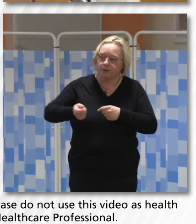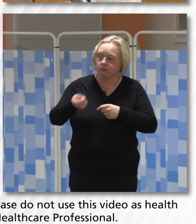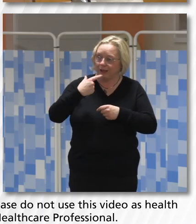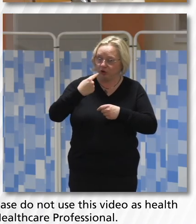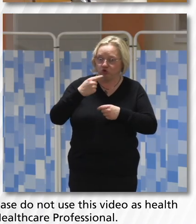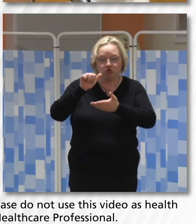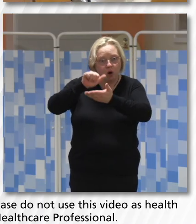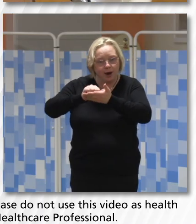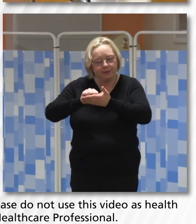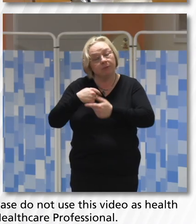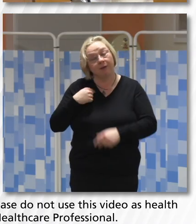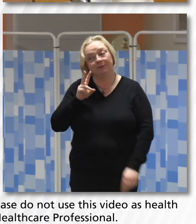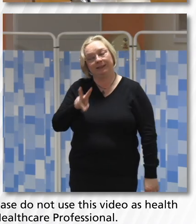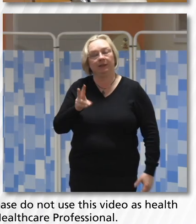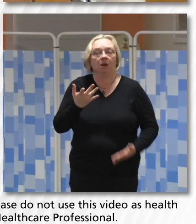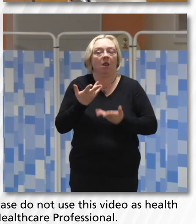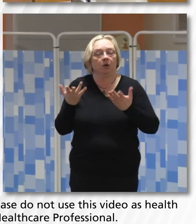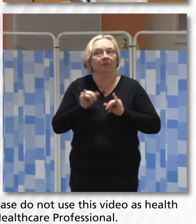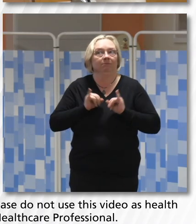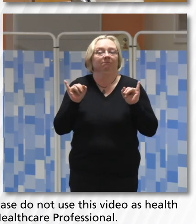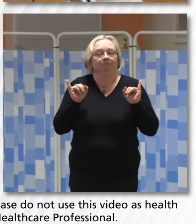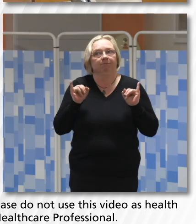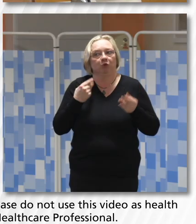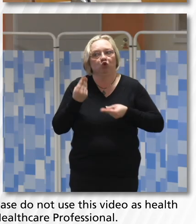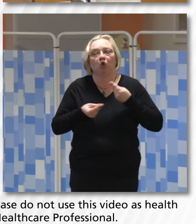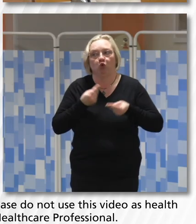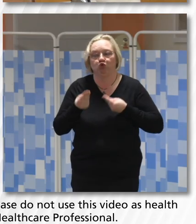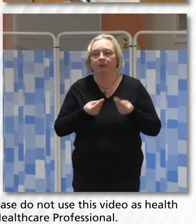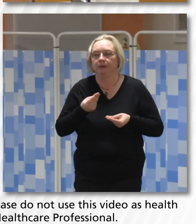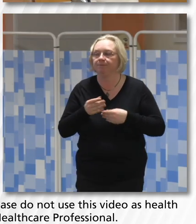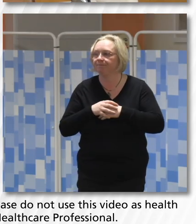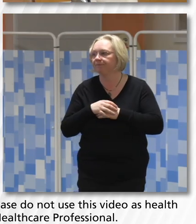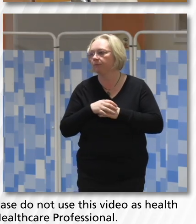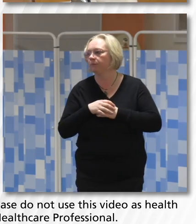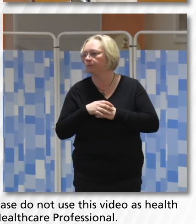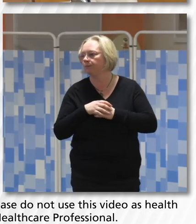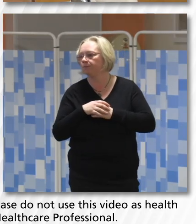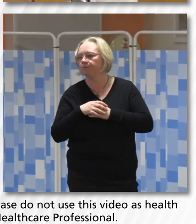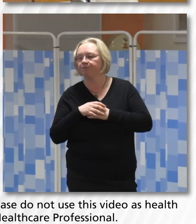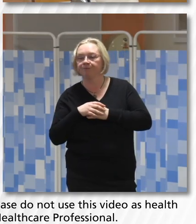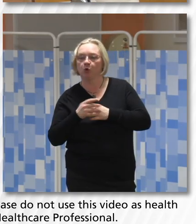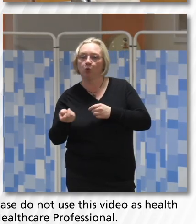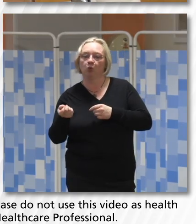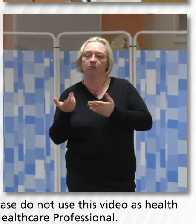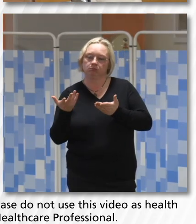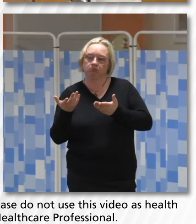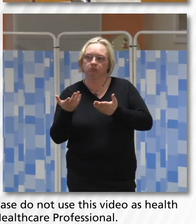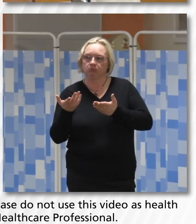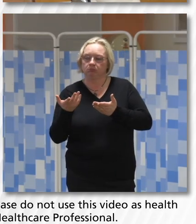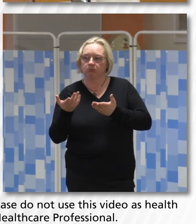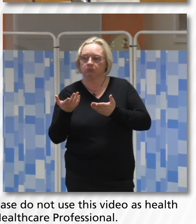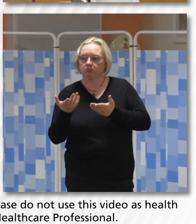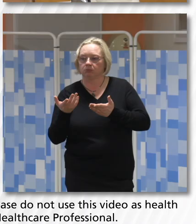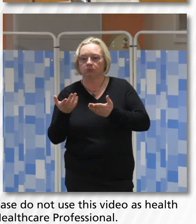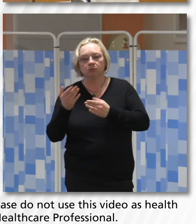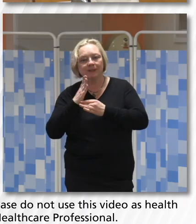Because believe me, I've had some horror stories. And is it proving beneficial? Are they having any